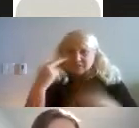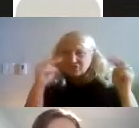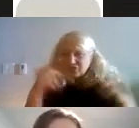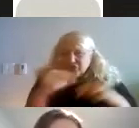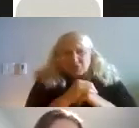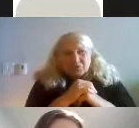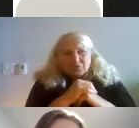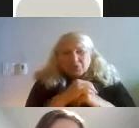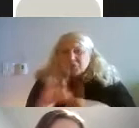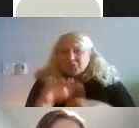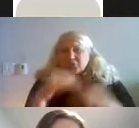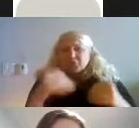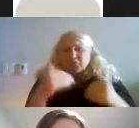is